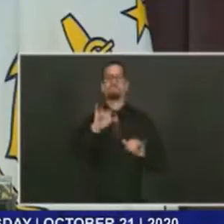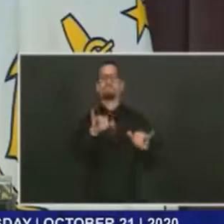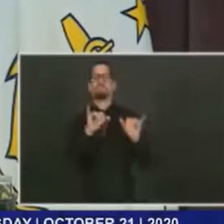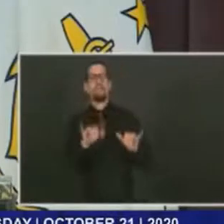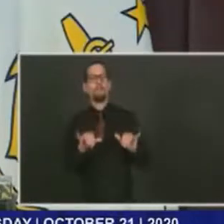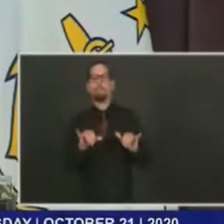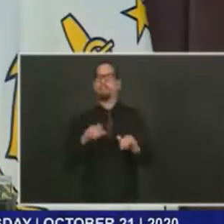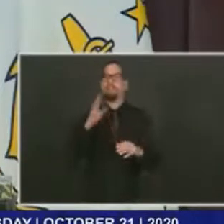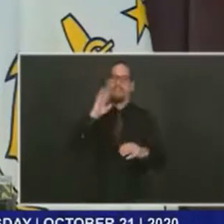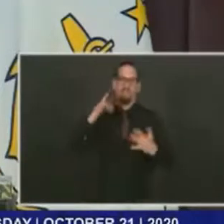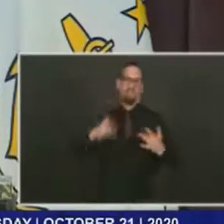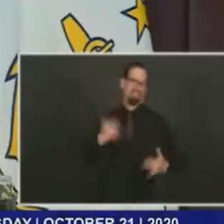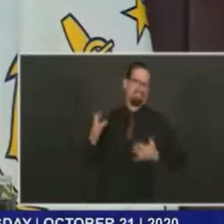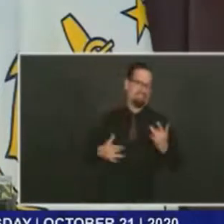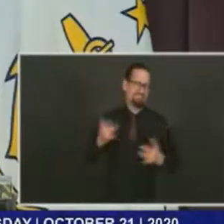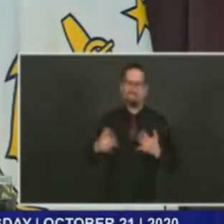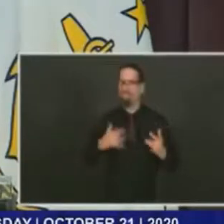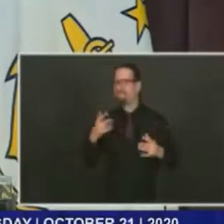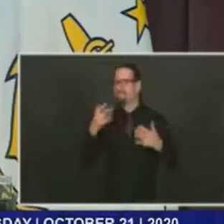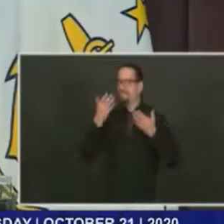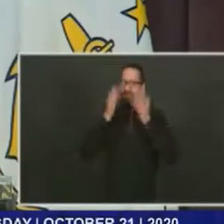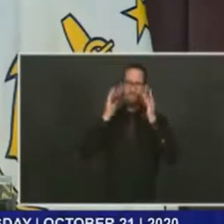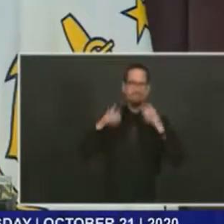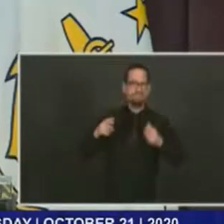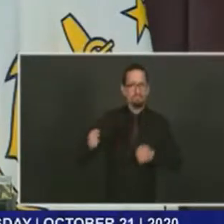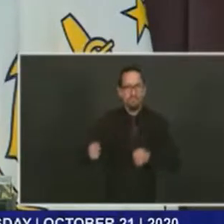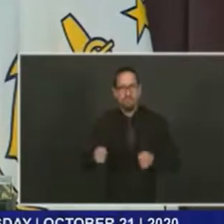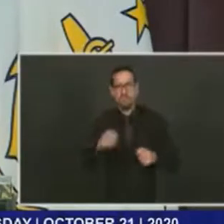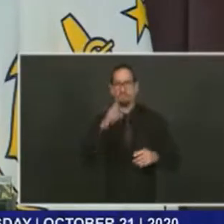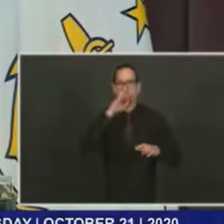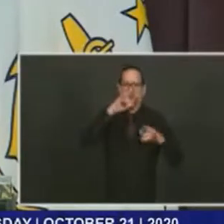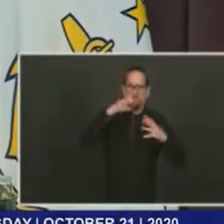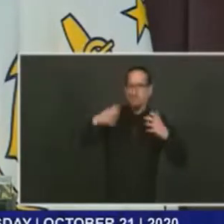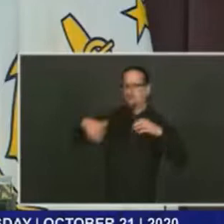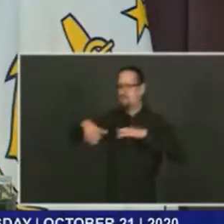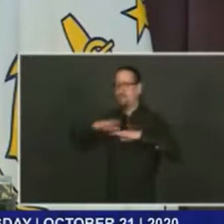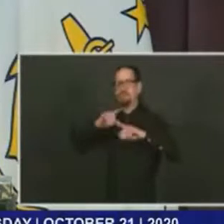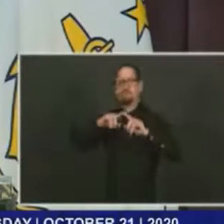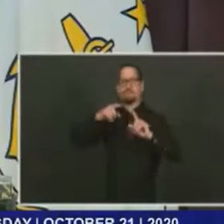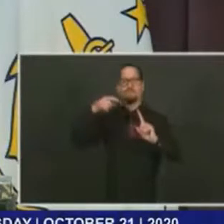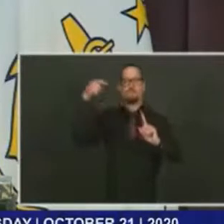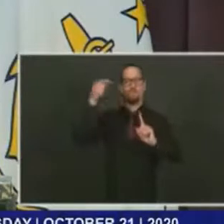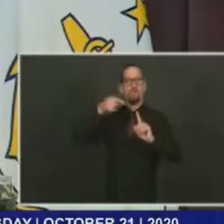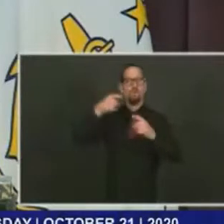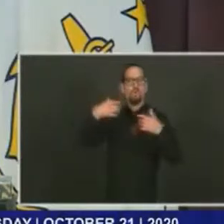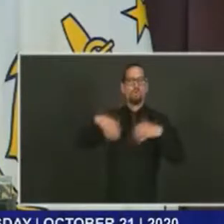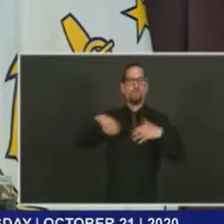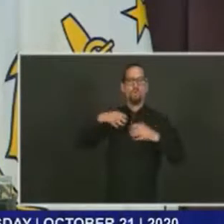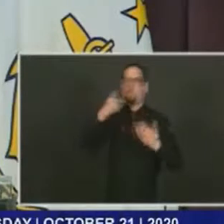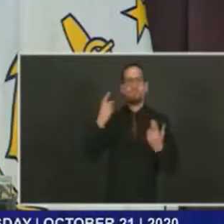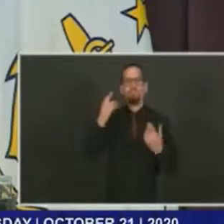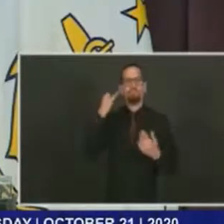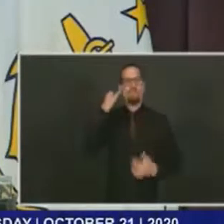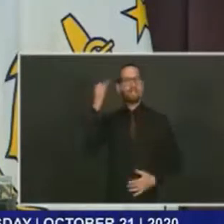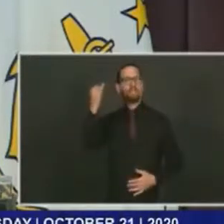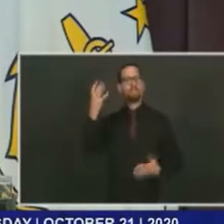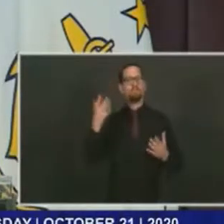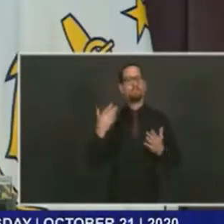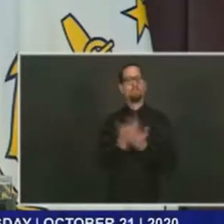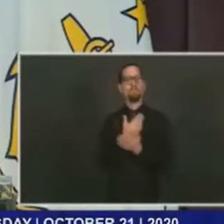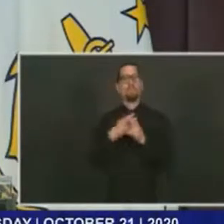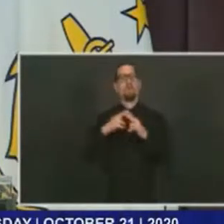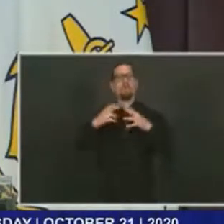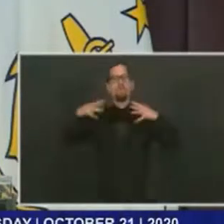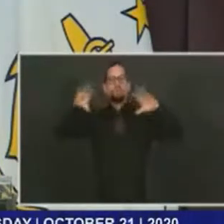Safe and Spooky Halloween contest, sponsored by the Department of Education and the Rhode Island Foundation. We're challenging all